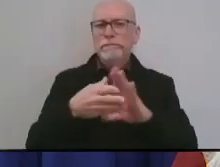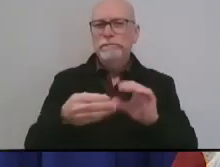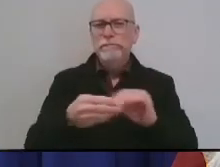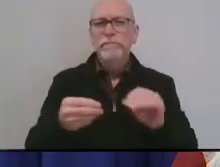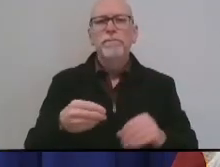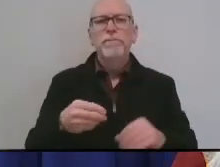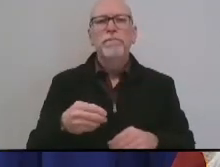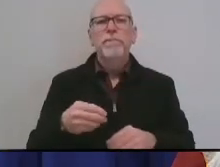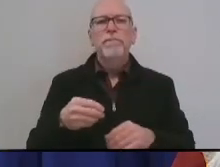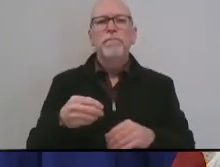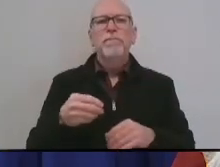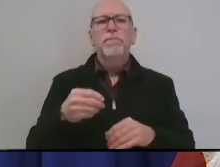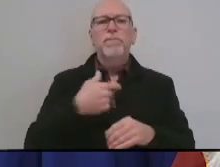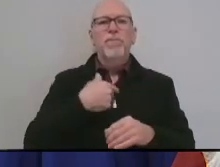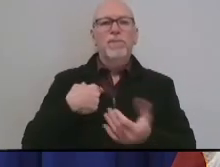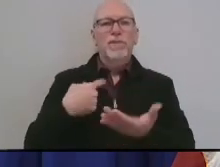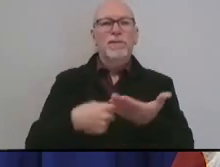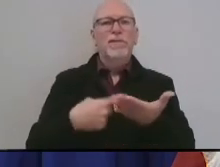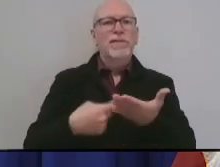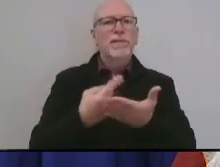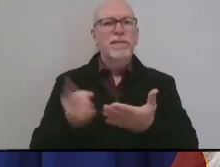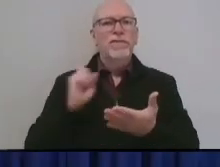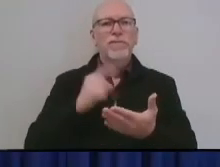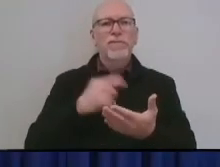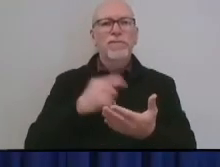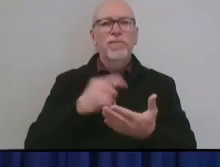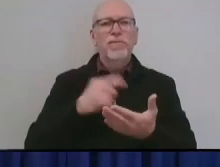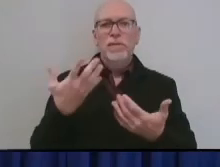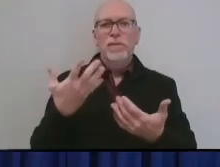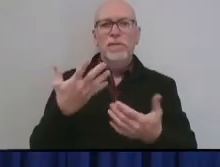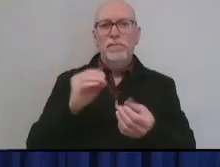as we discussed last week, we were trending in the right direction. We have